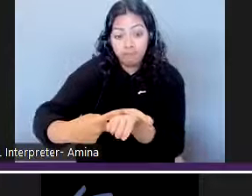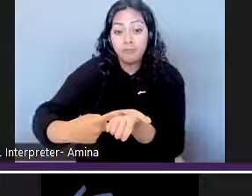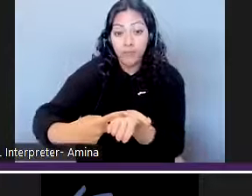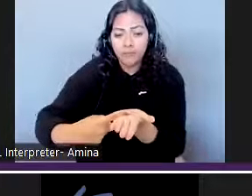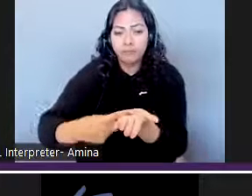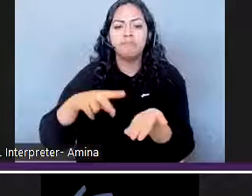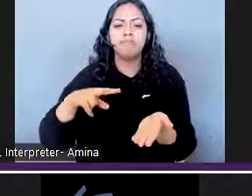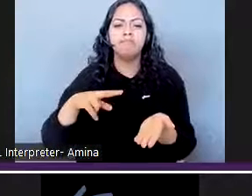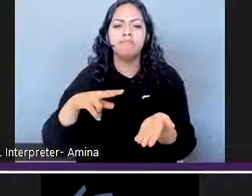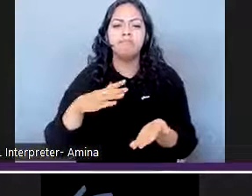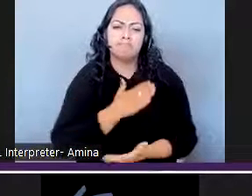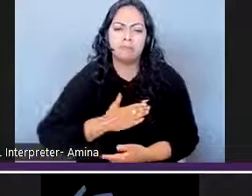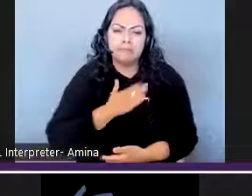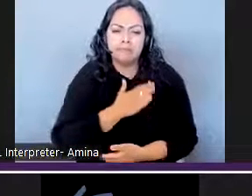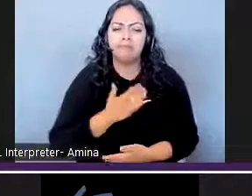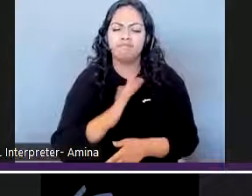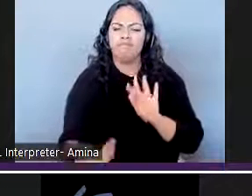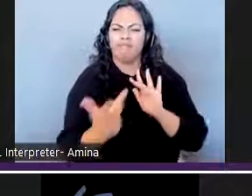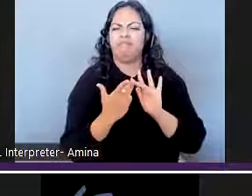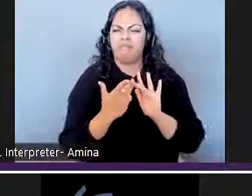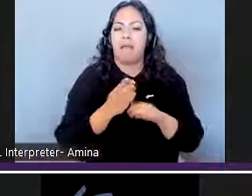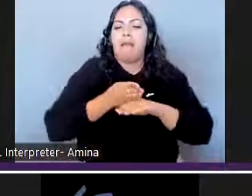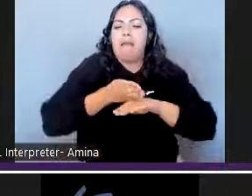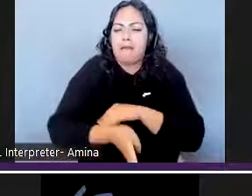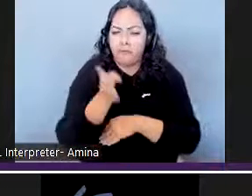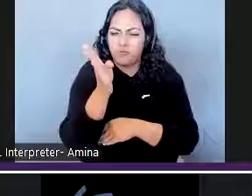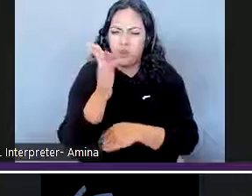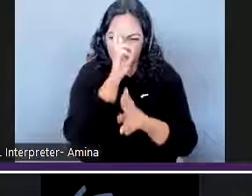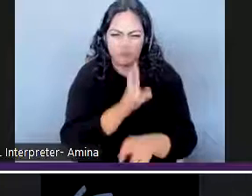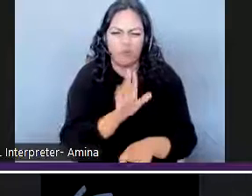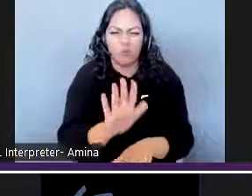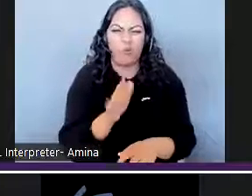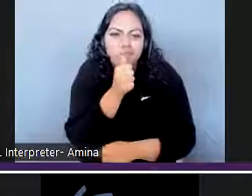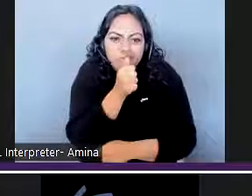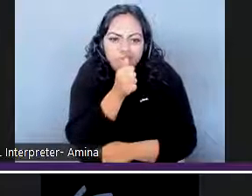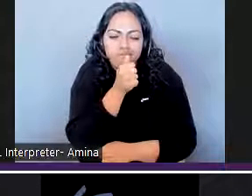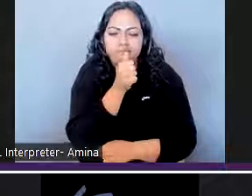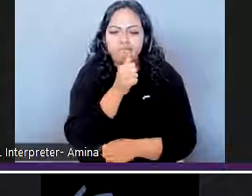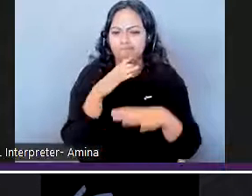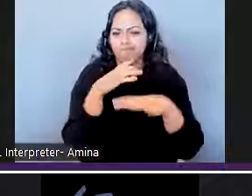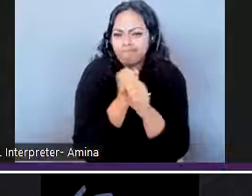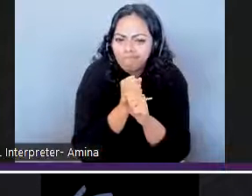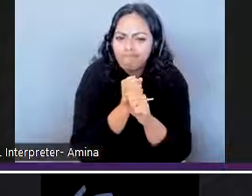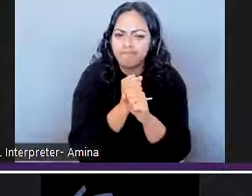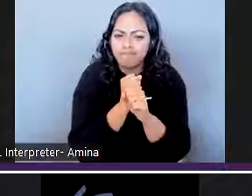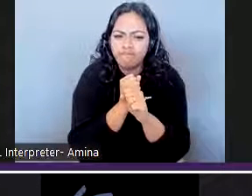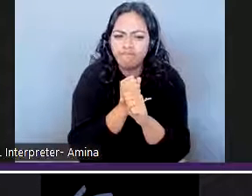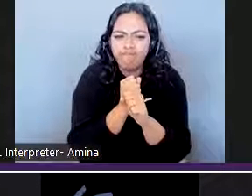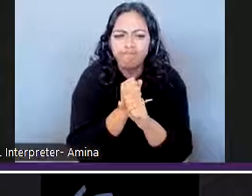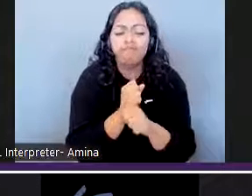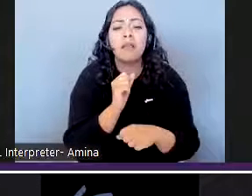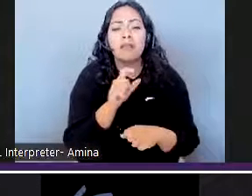encourage you to reach out to us after the webinar. We do respect your confidentiality and privacy. If there's something that you would like